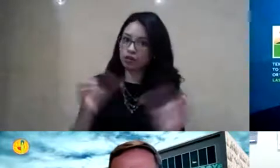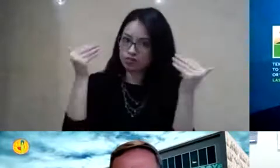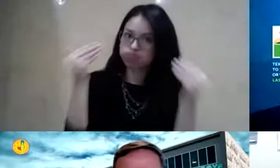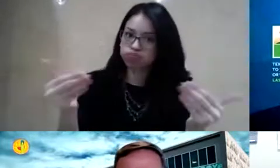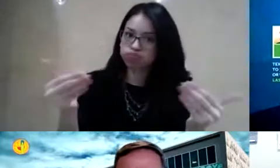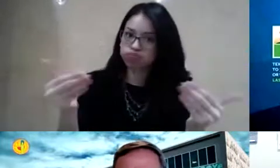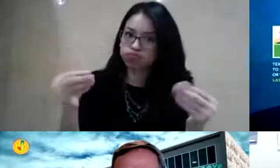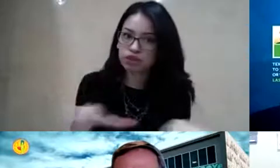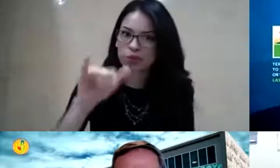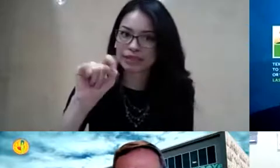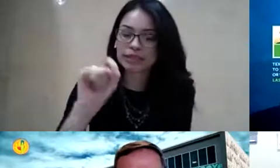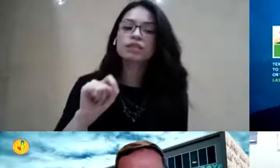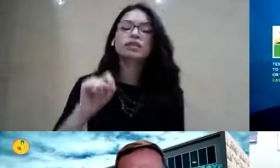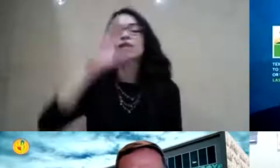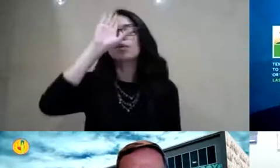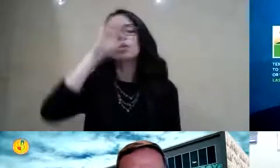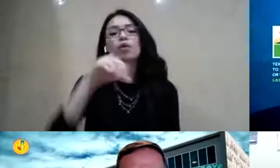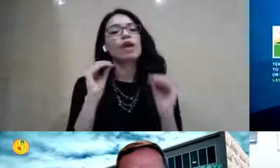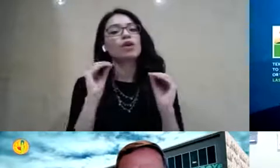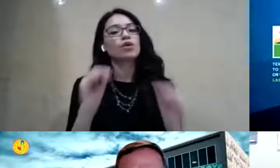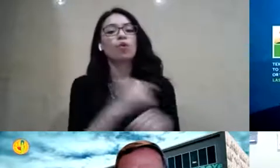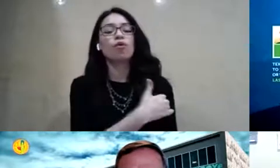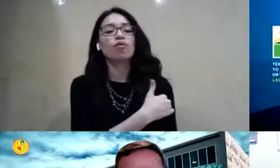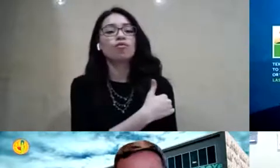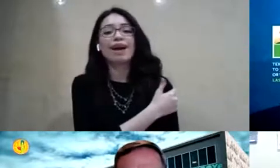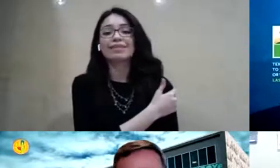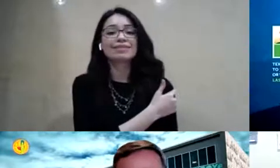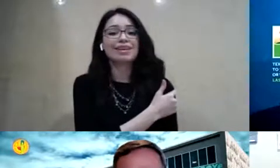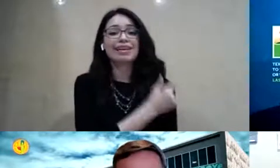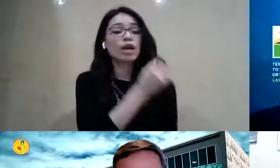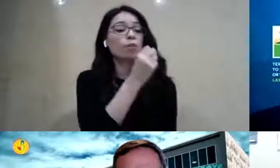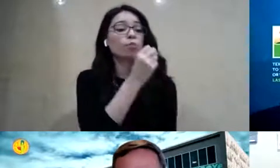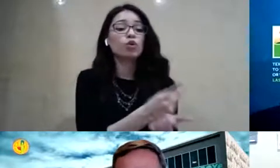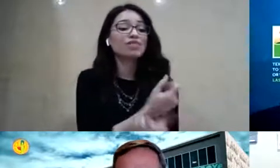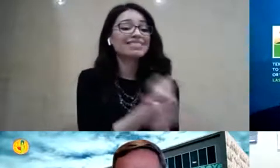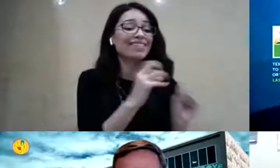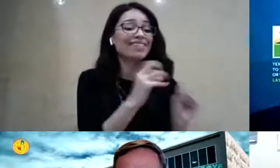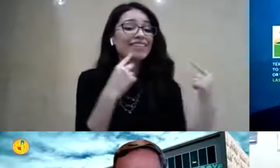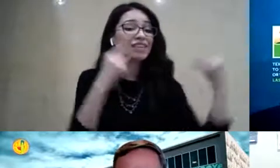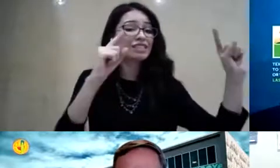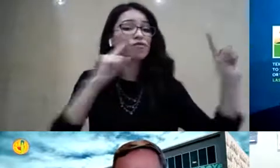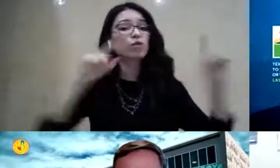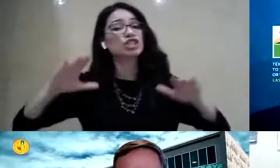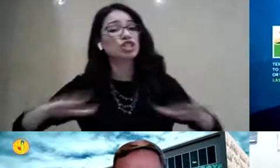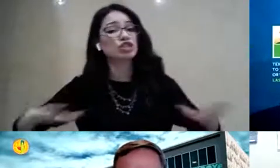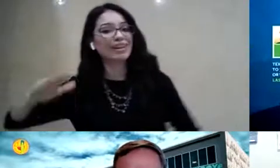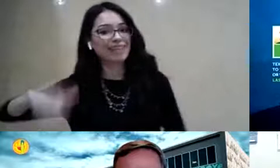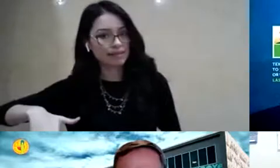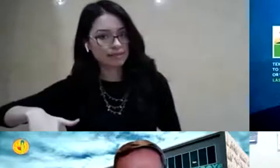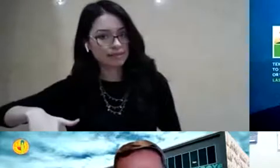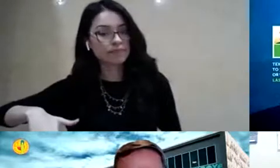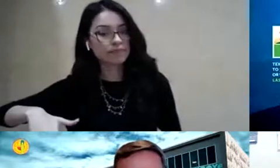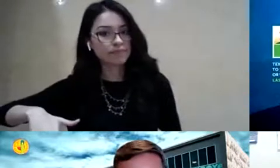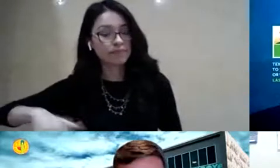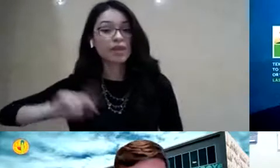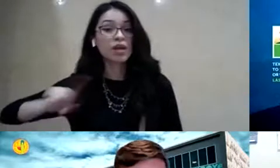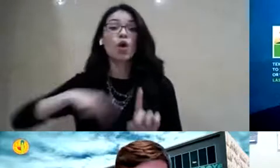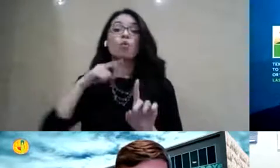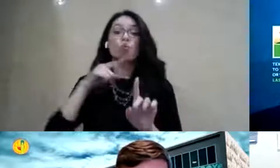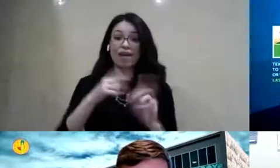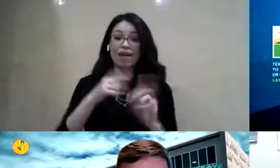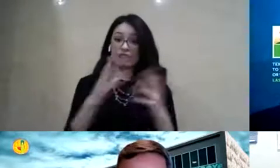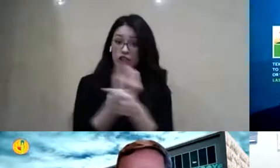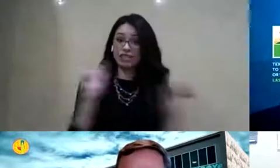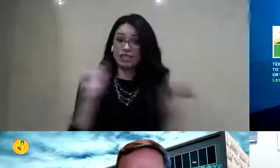no vaccine proven safe and effective for children. We hope that will be the case. When that's the case, we expect it to become part of a normal